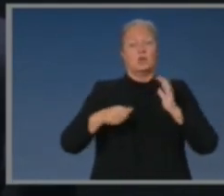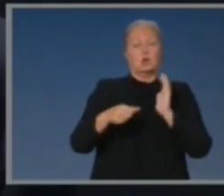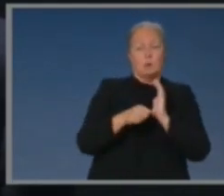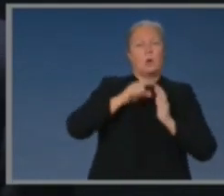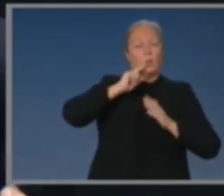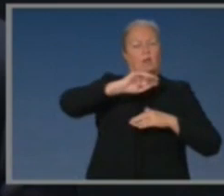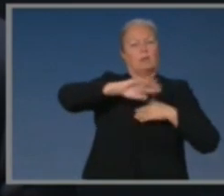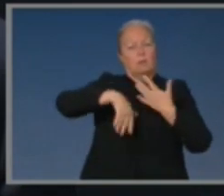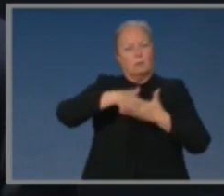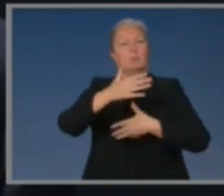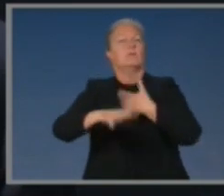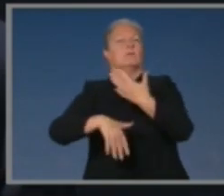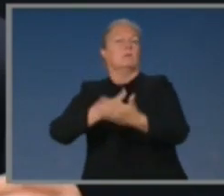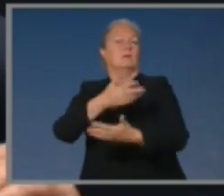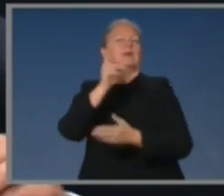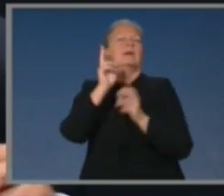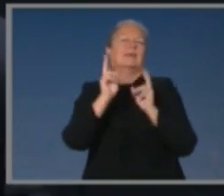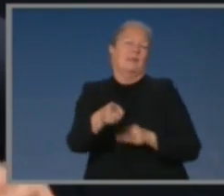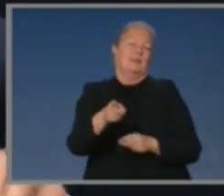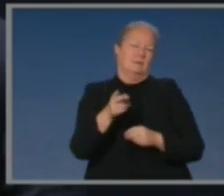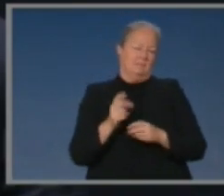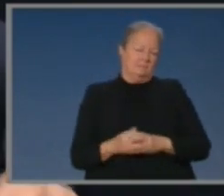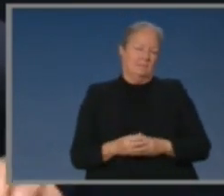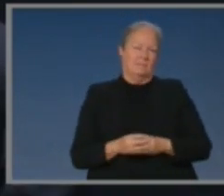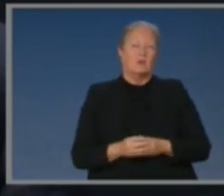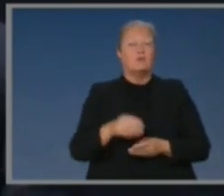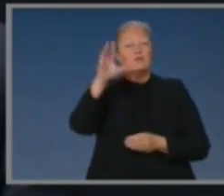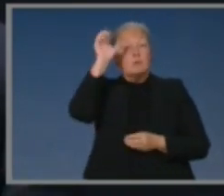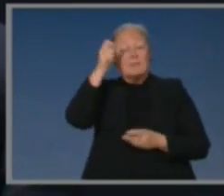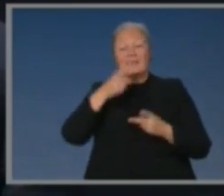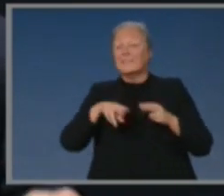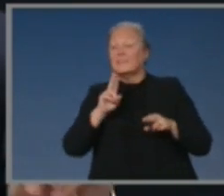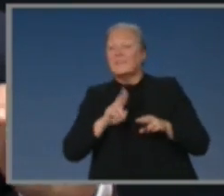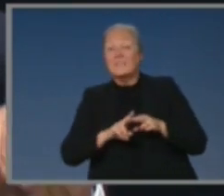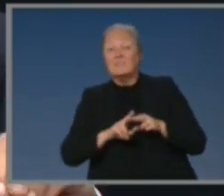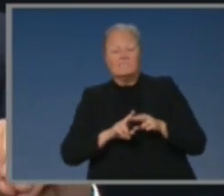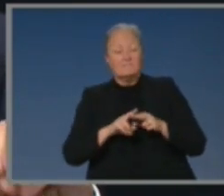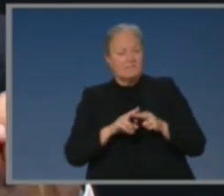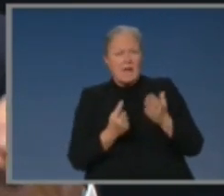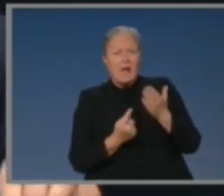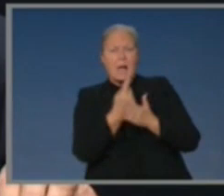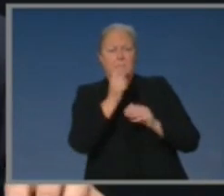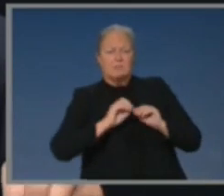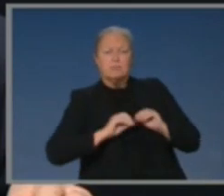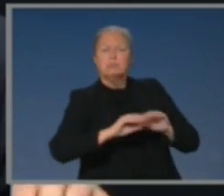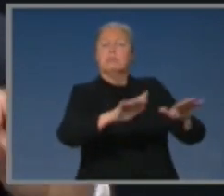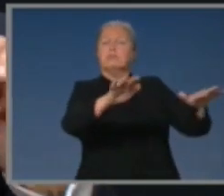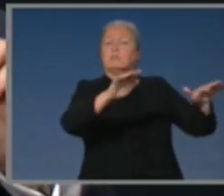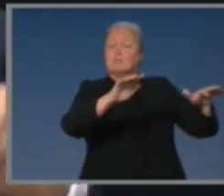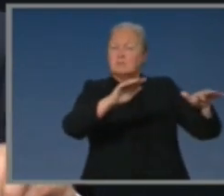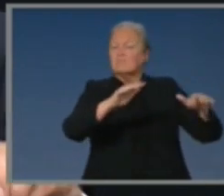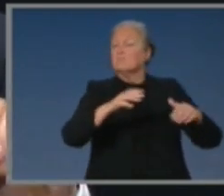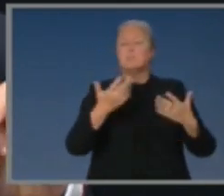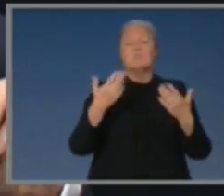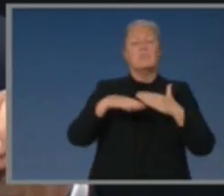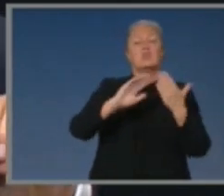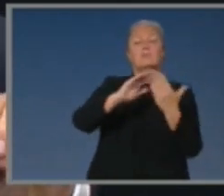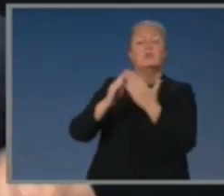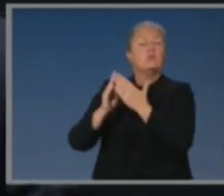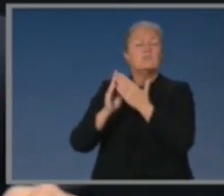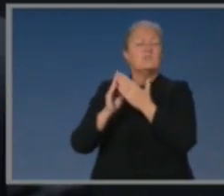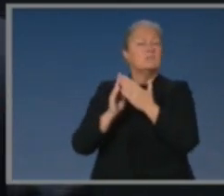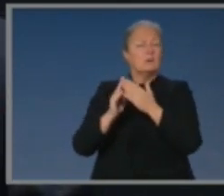important, I think, also that if we do have outbreaks in the economy, that we're in the community, that we're able to